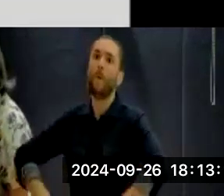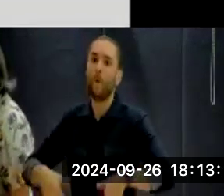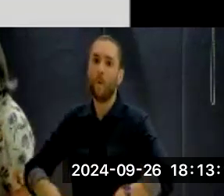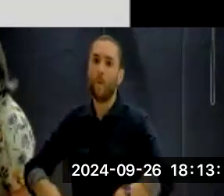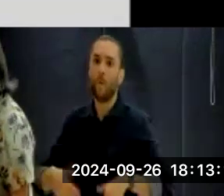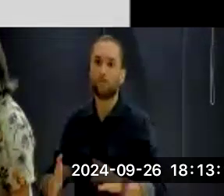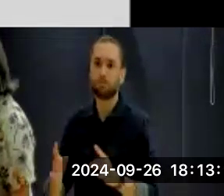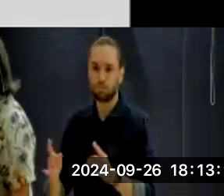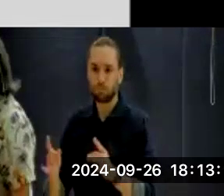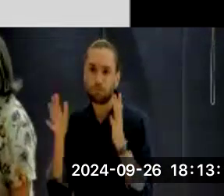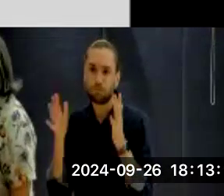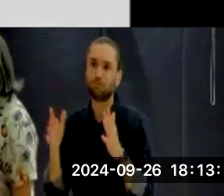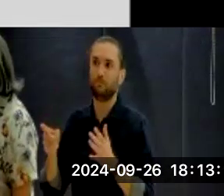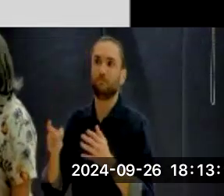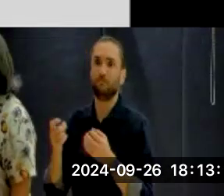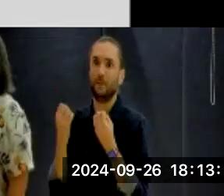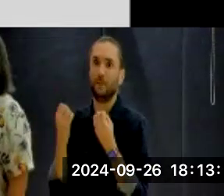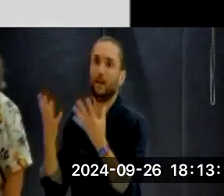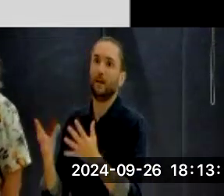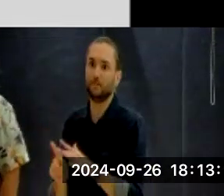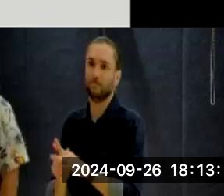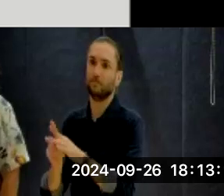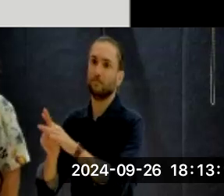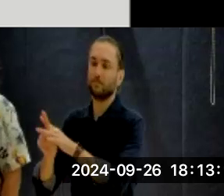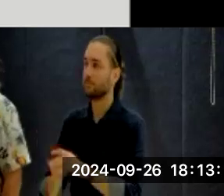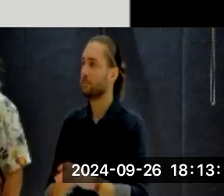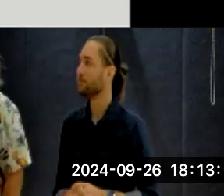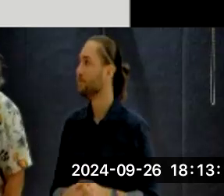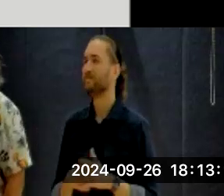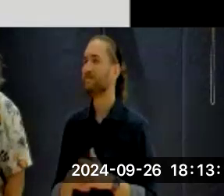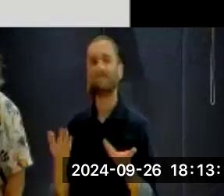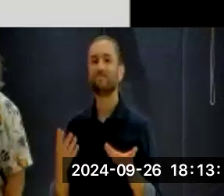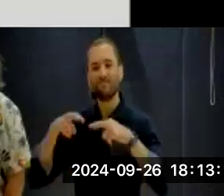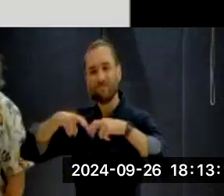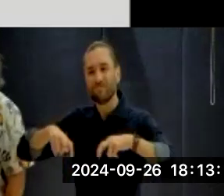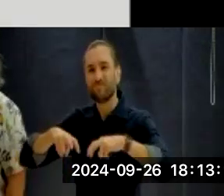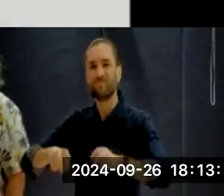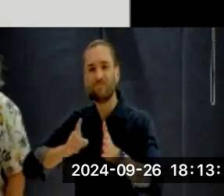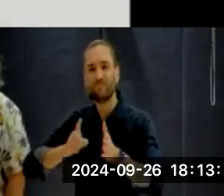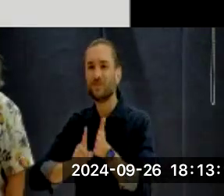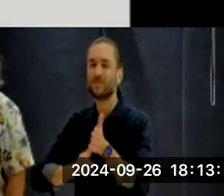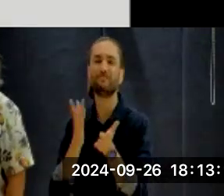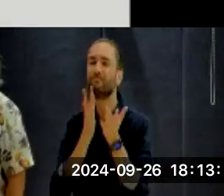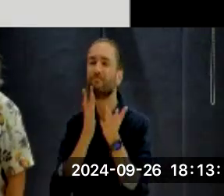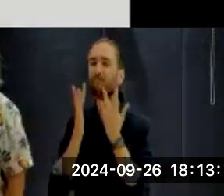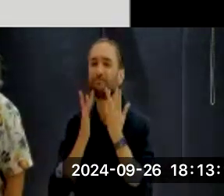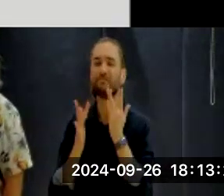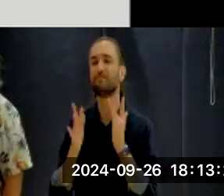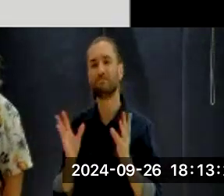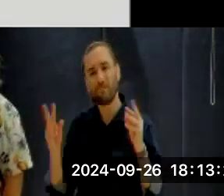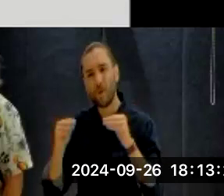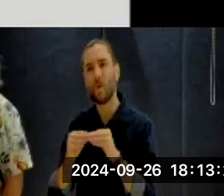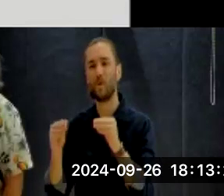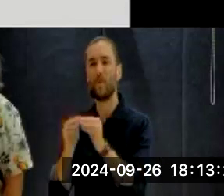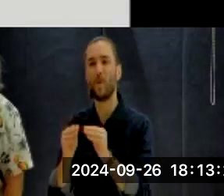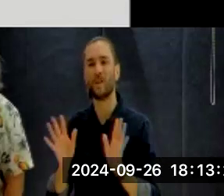shocking. So we need more study. There's clear understanding of that effect of what